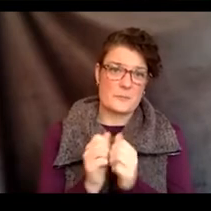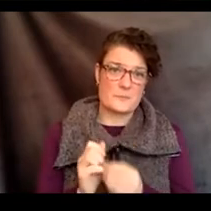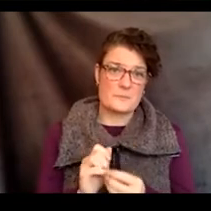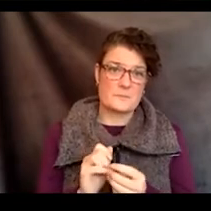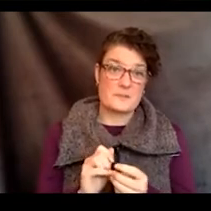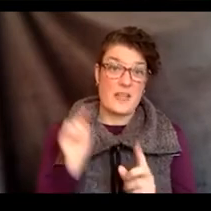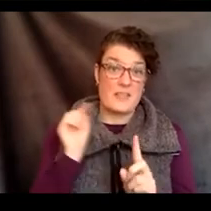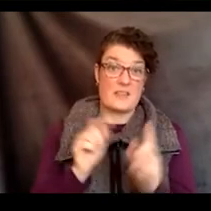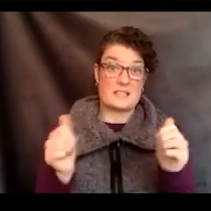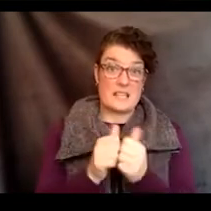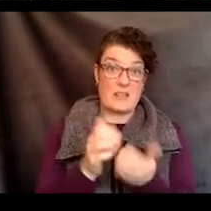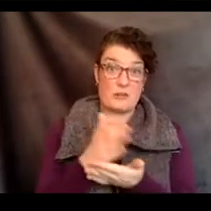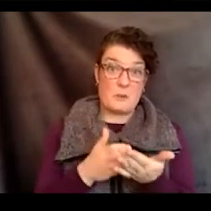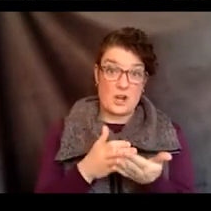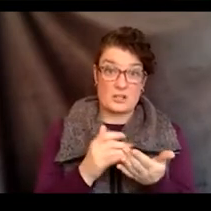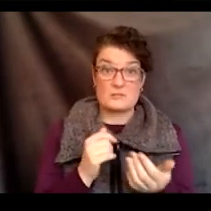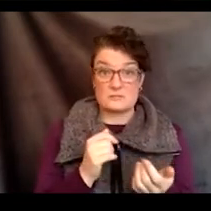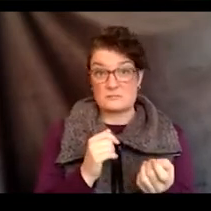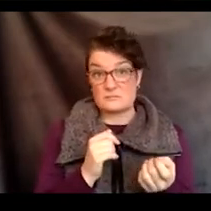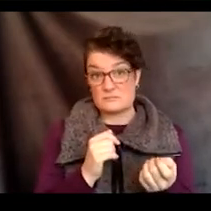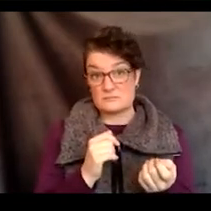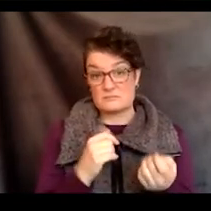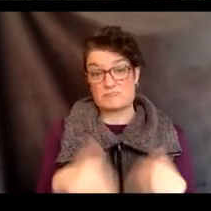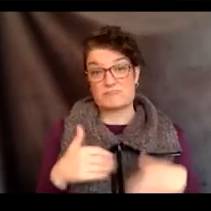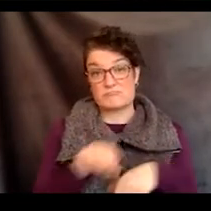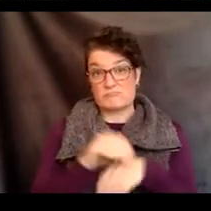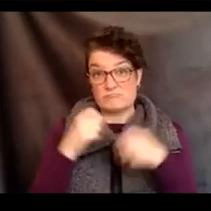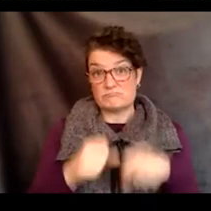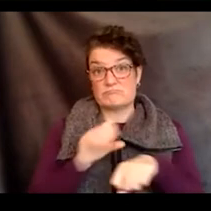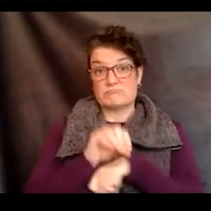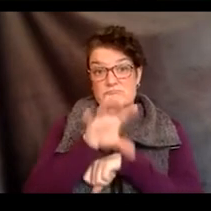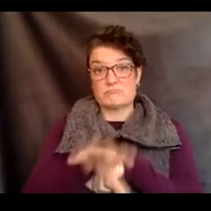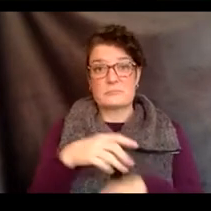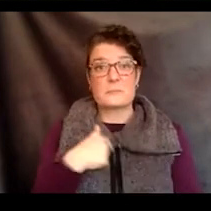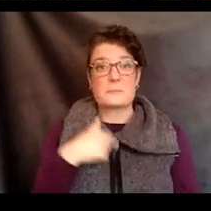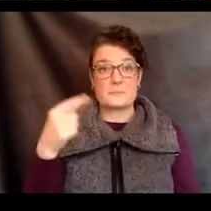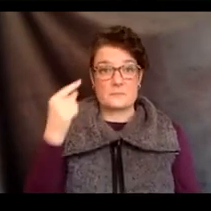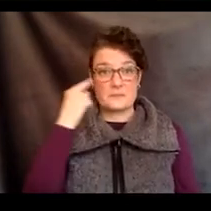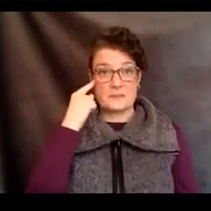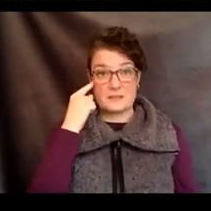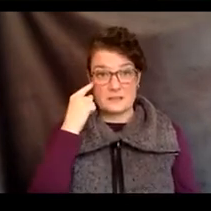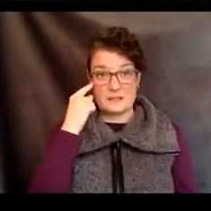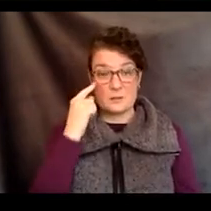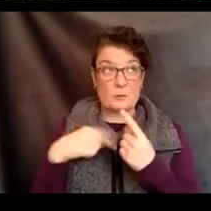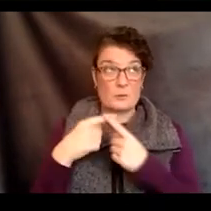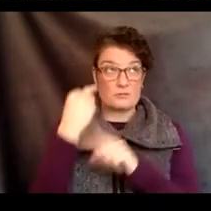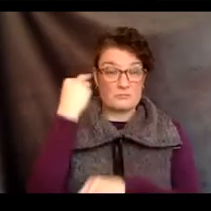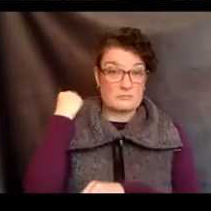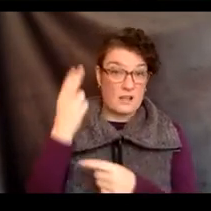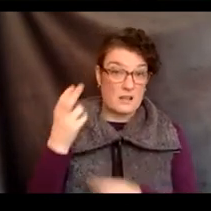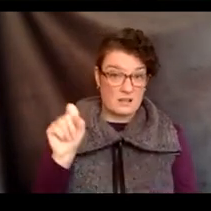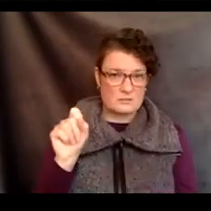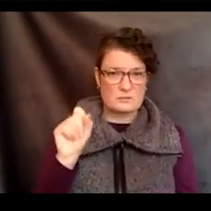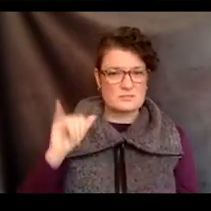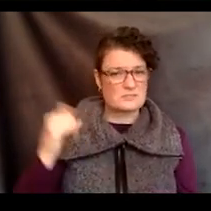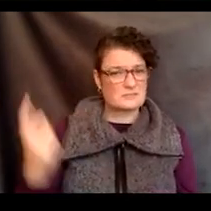part is actually, is pretty formative. And I think when you you know, when you think back on high school, that's how it